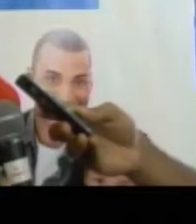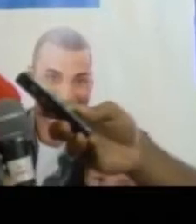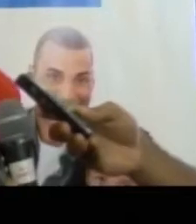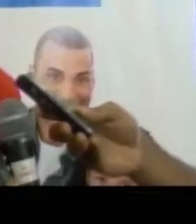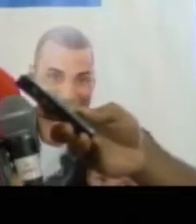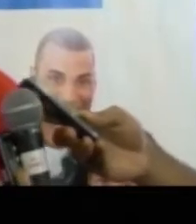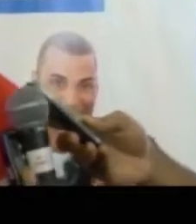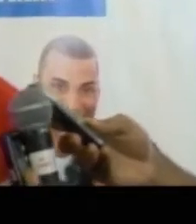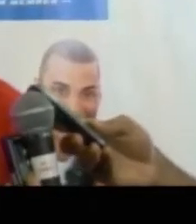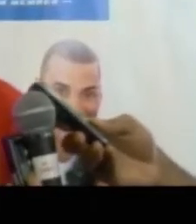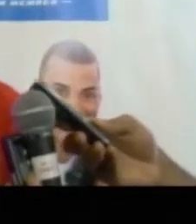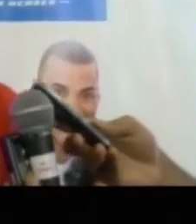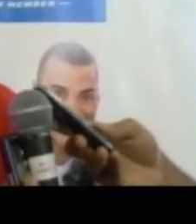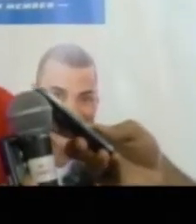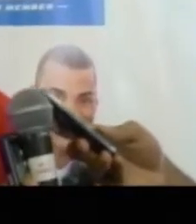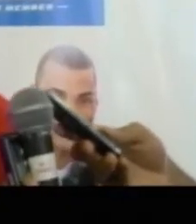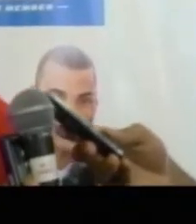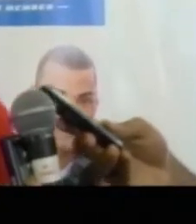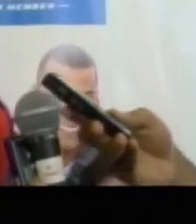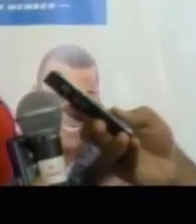you through and through, and you'll be good.